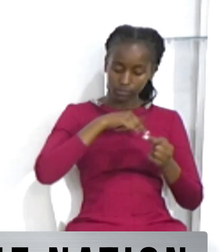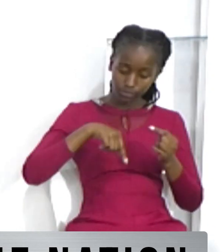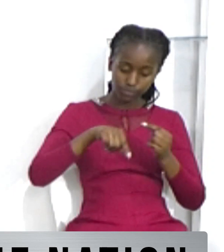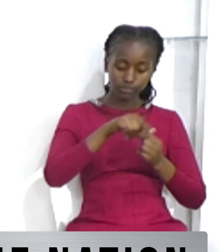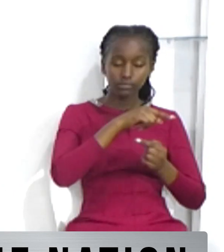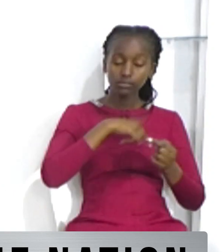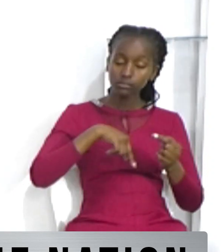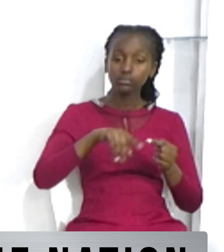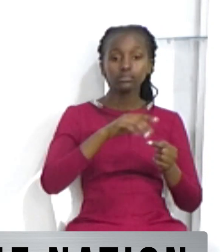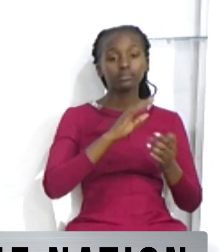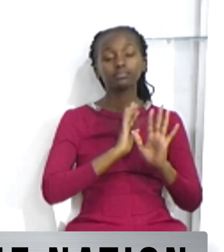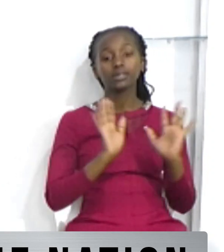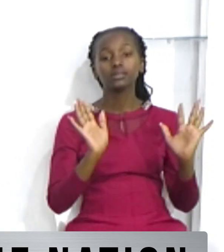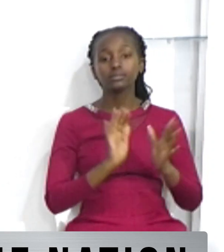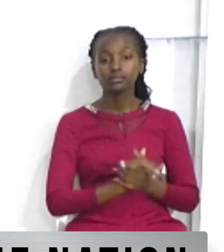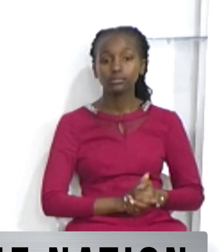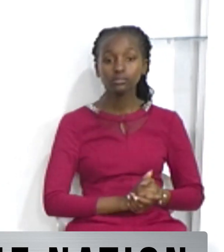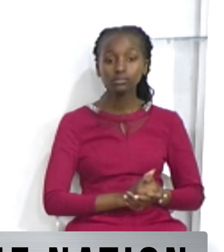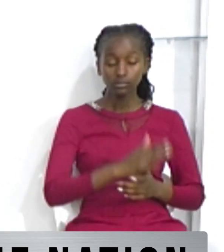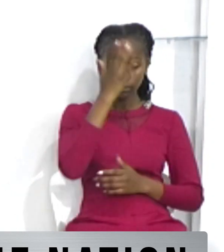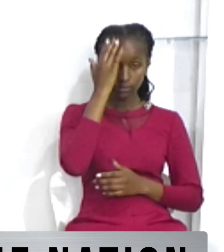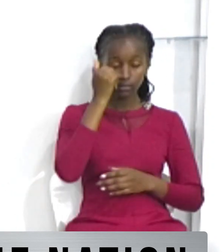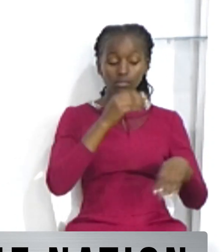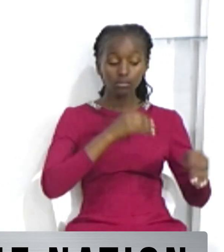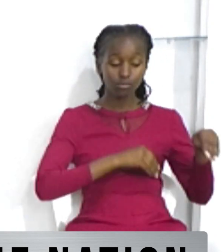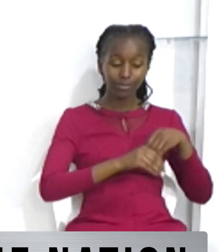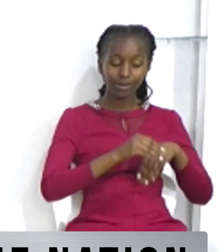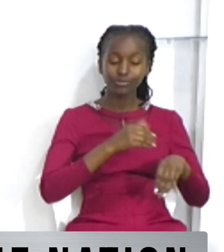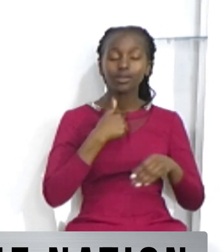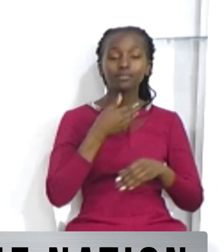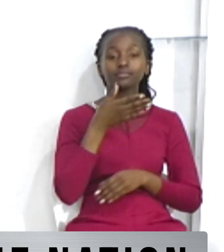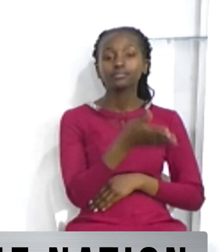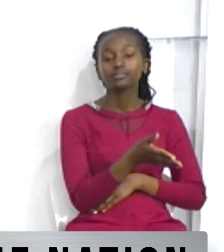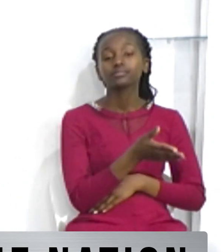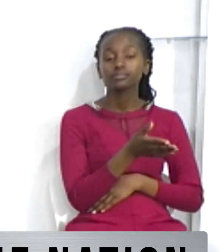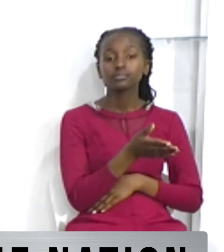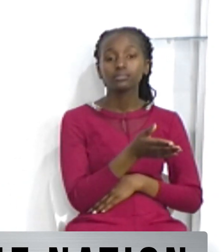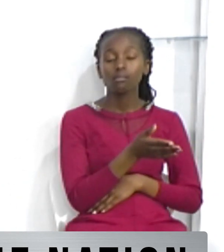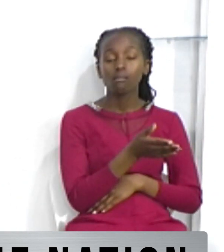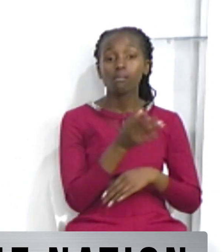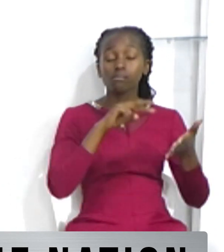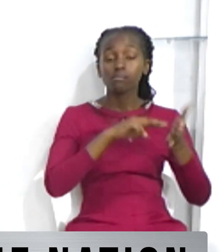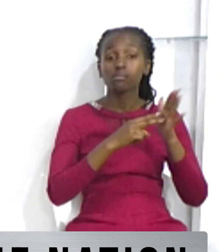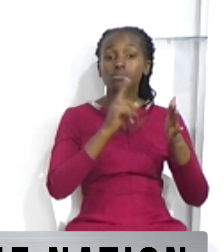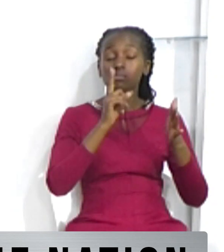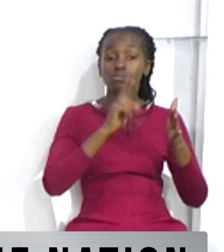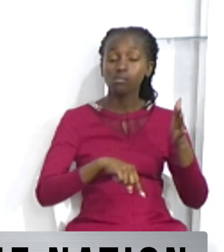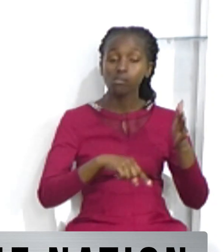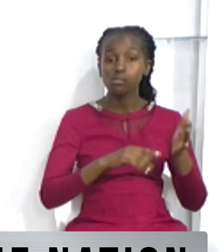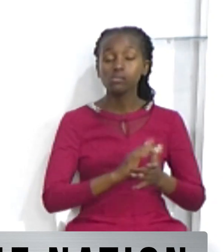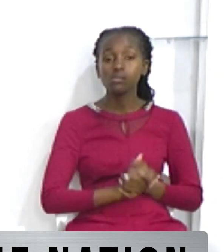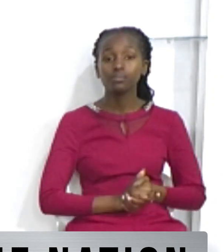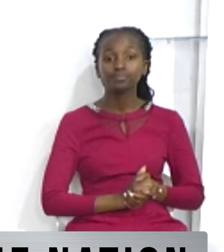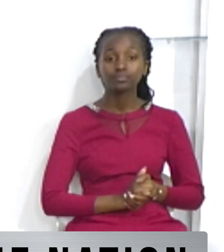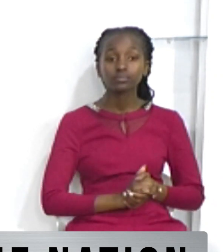because corruption still with us, meaning there is no transparency